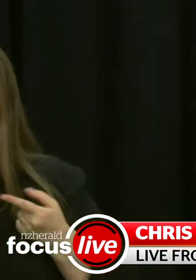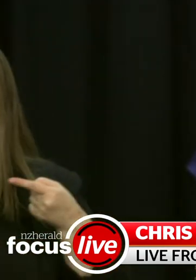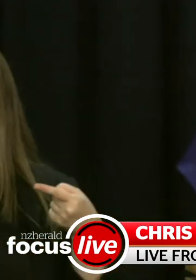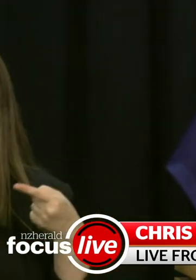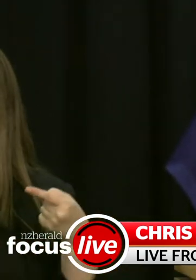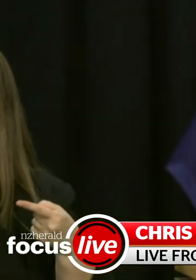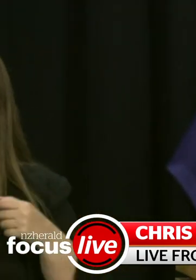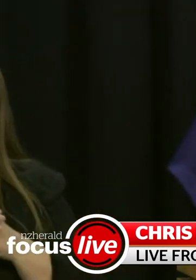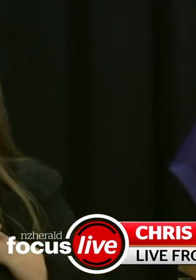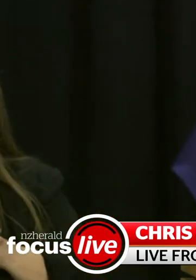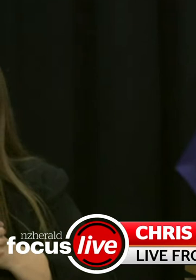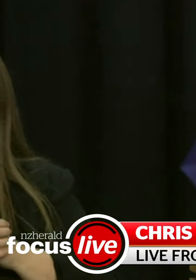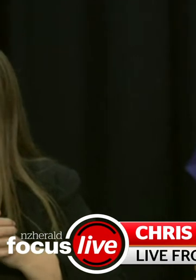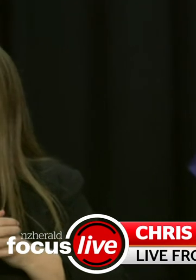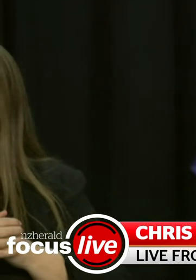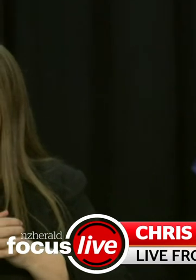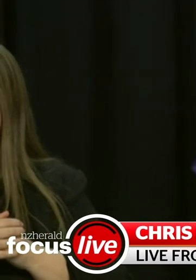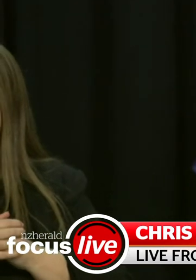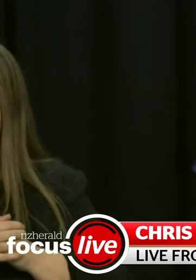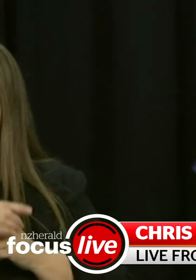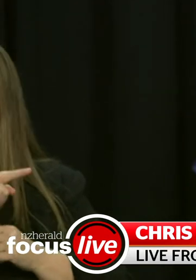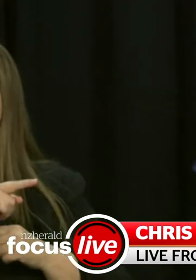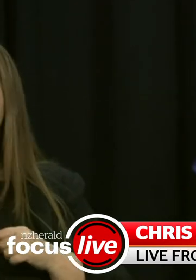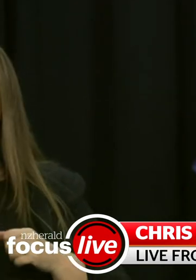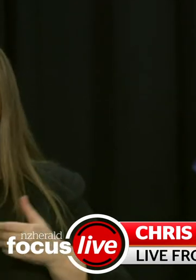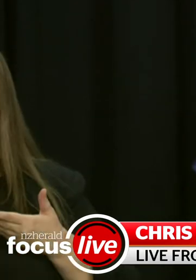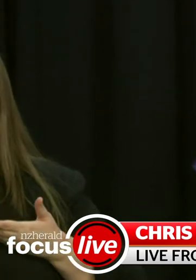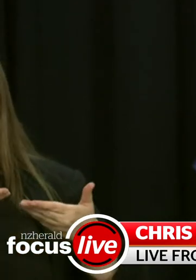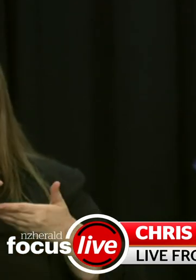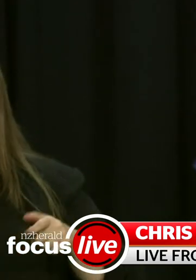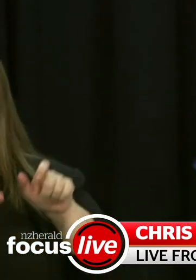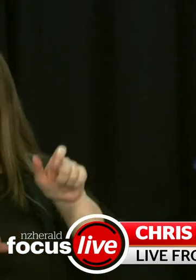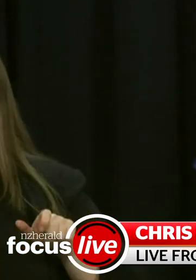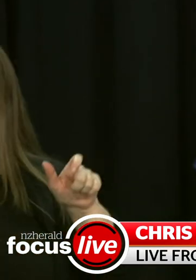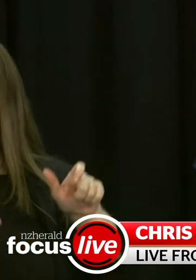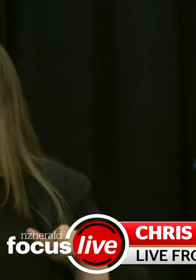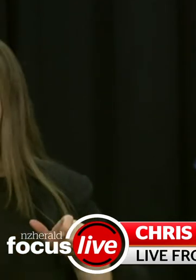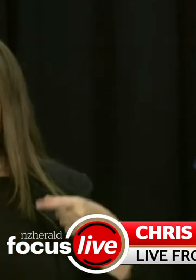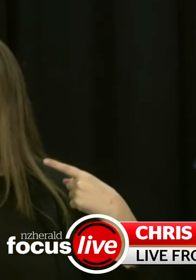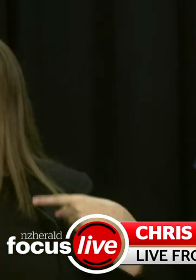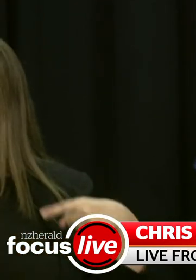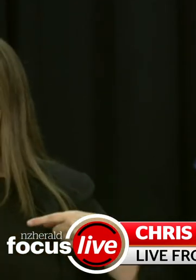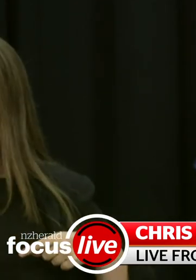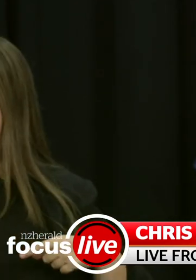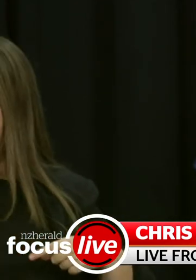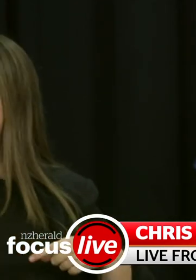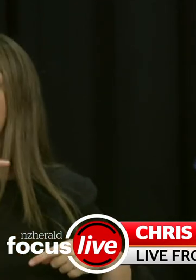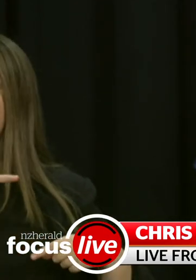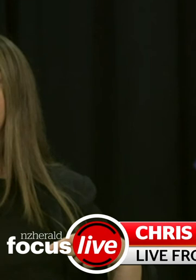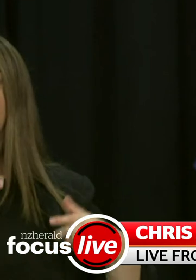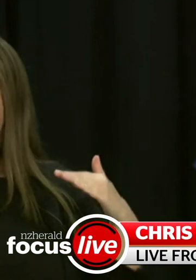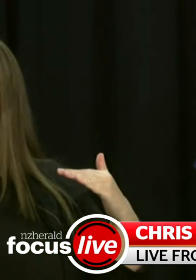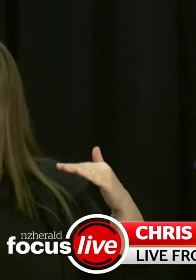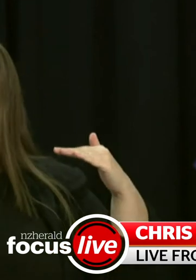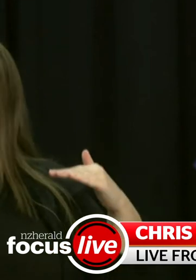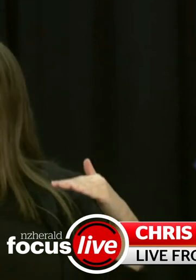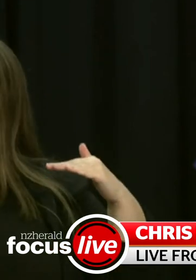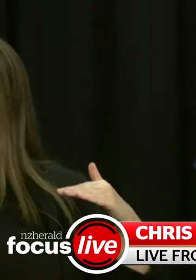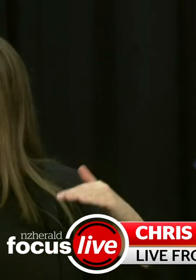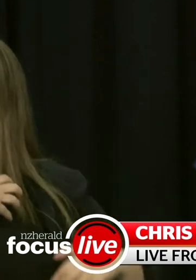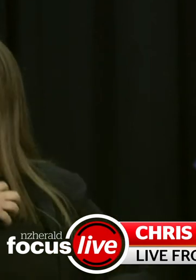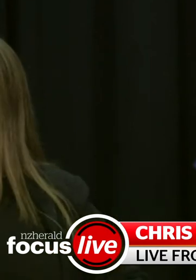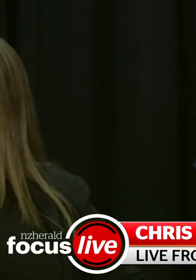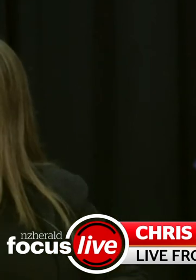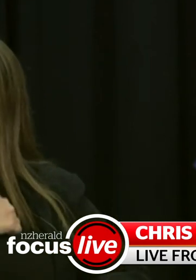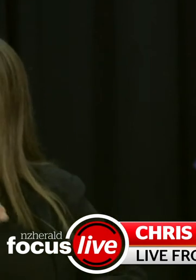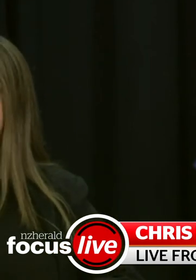eligibility requirements for service personnel to allow Pacific Islanders potentially to enlist. Is that something that you're seeking any